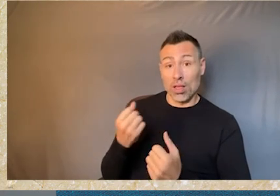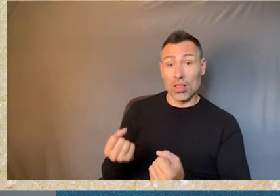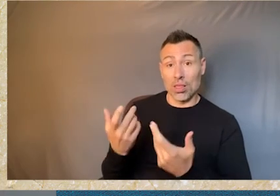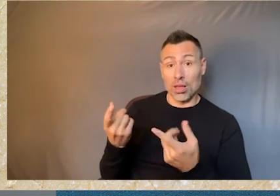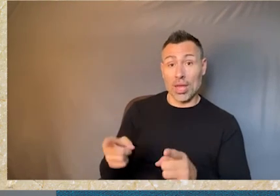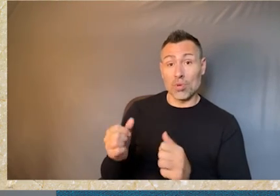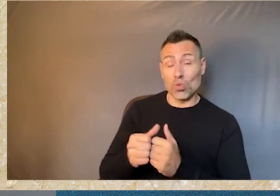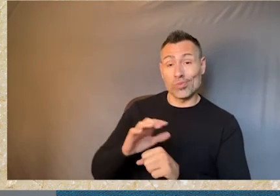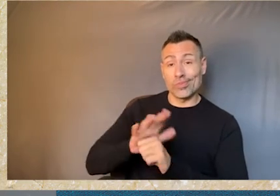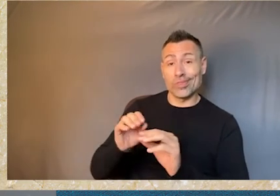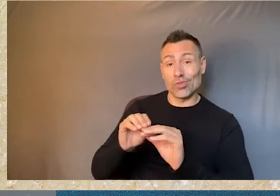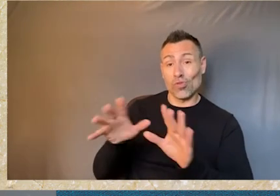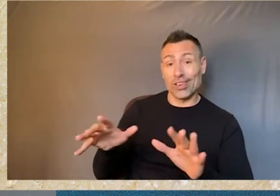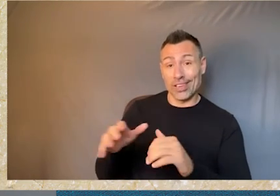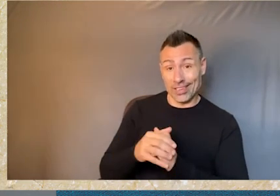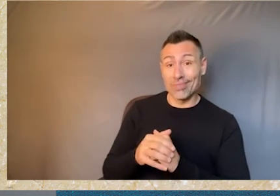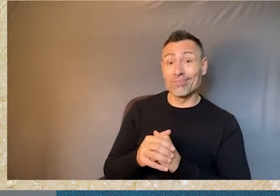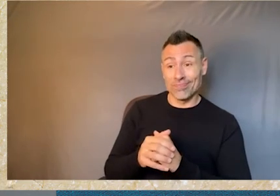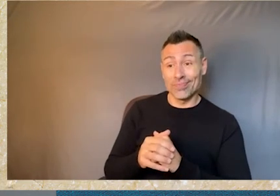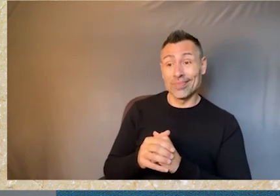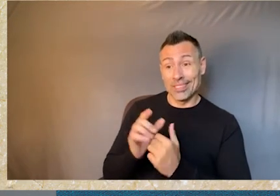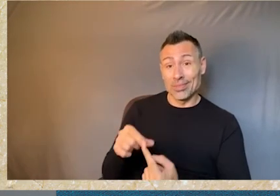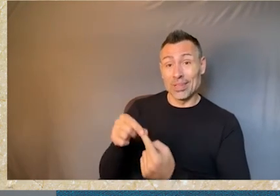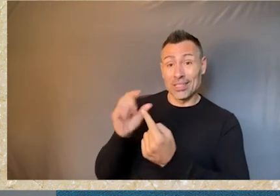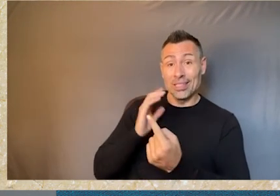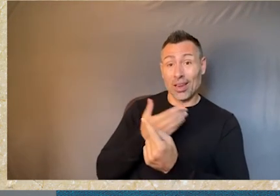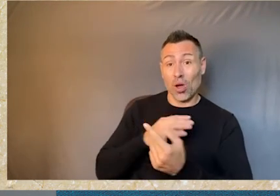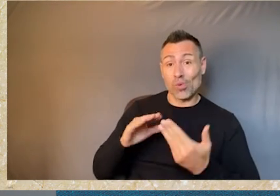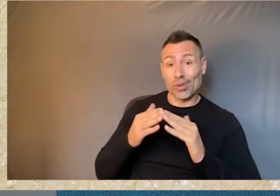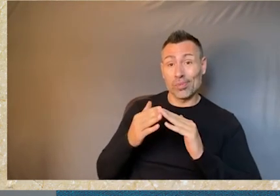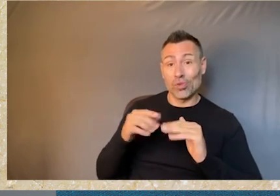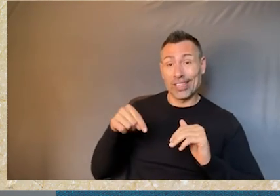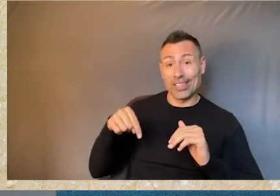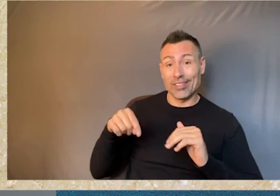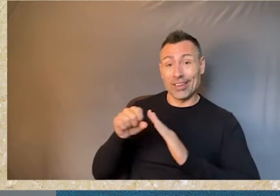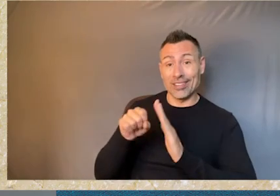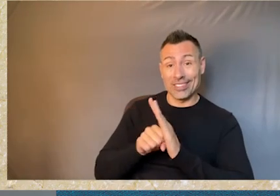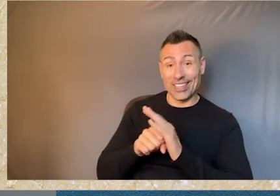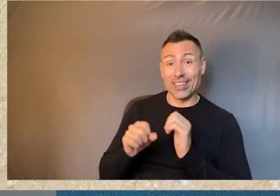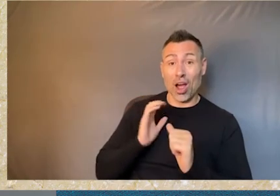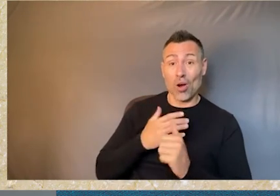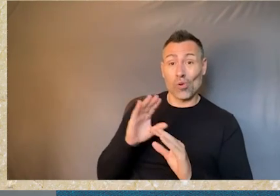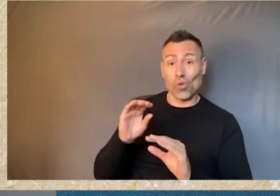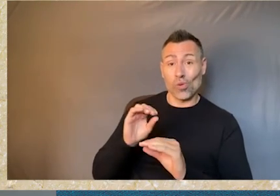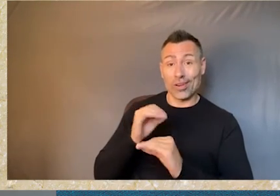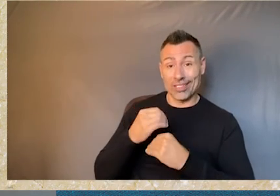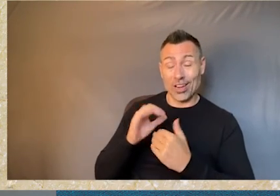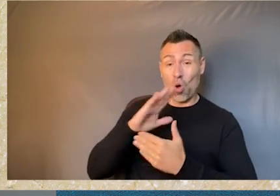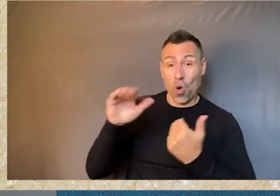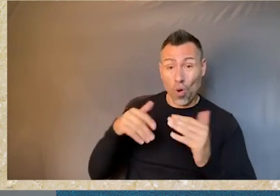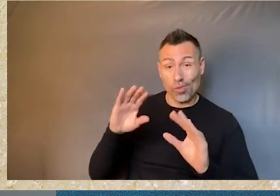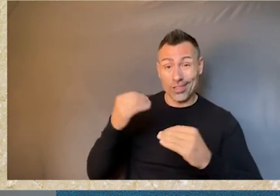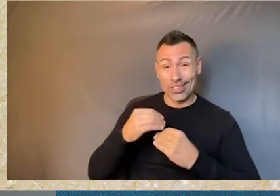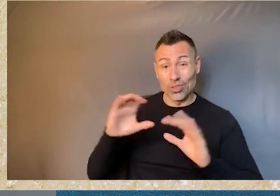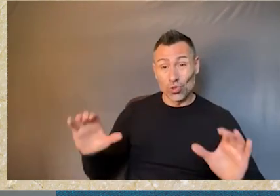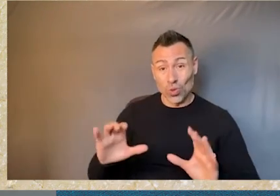with COVID-19 in our community, especially in our community, in our state, our organization. All the organizations are